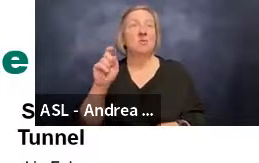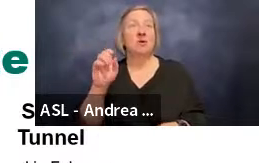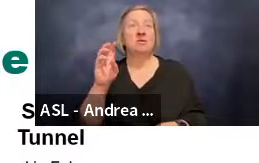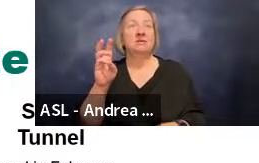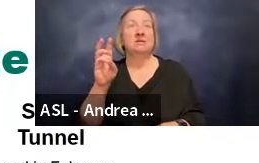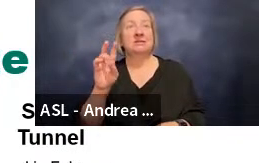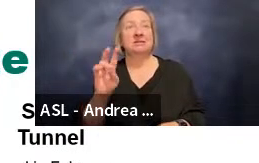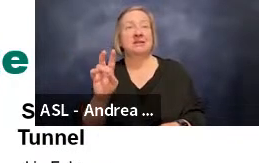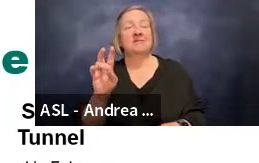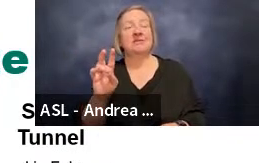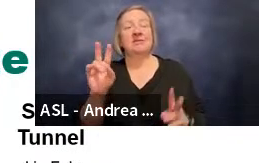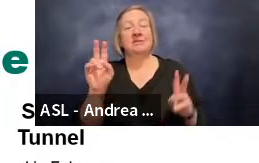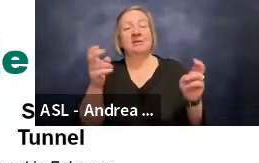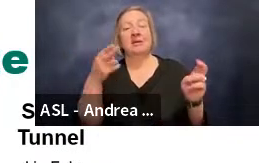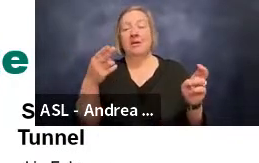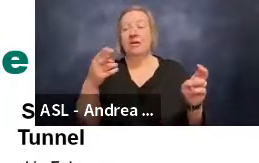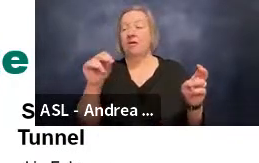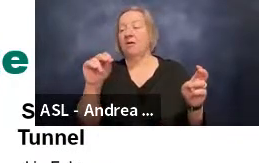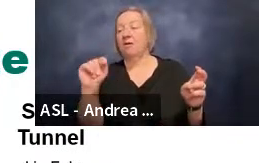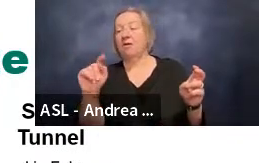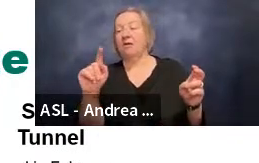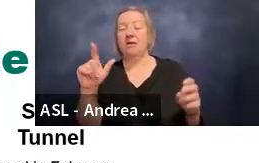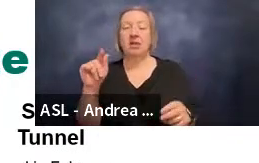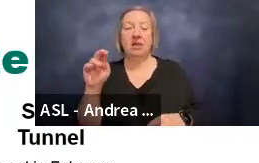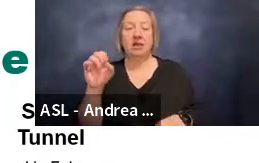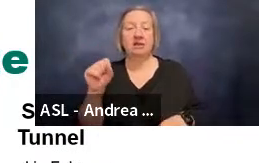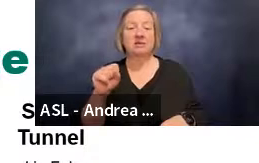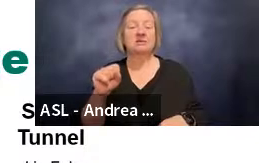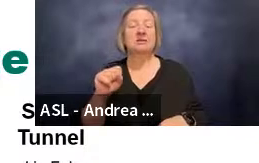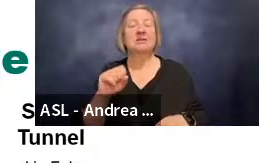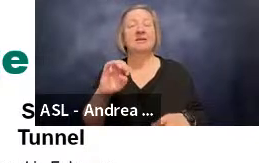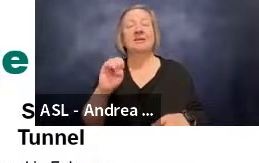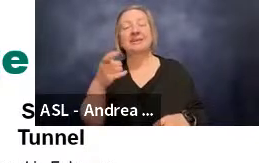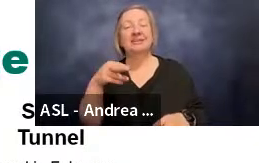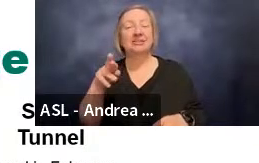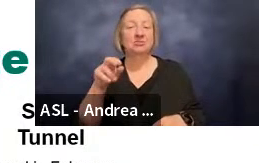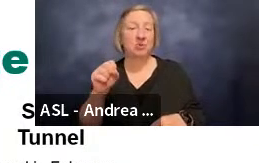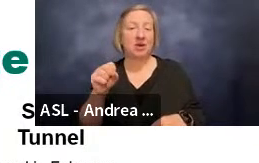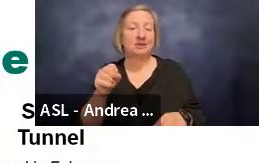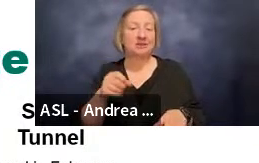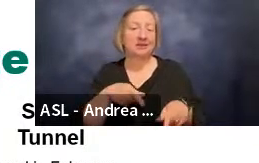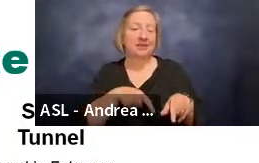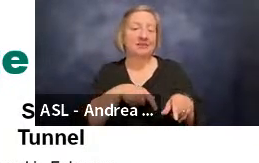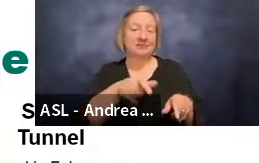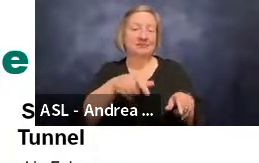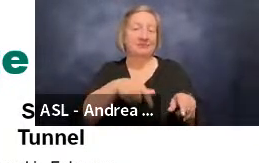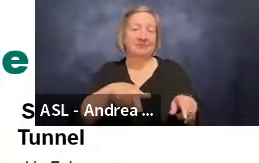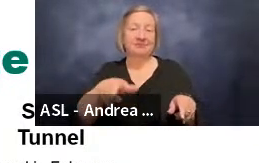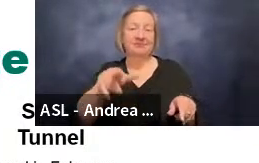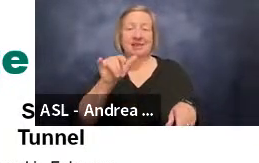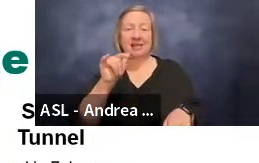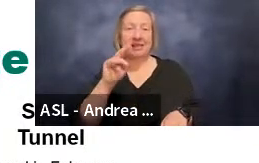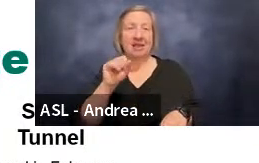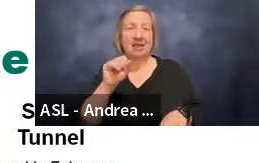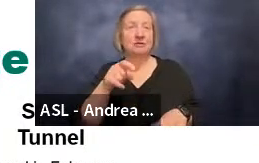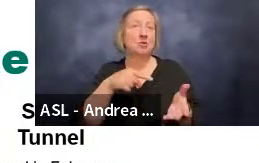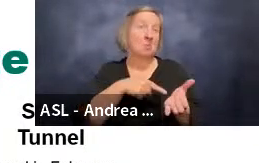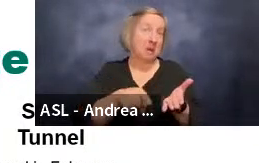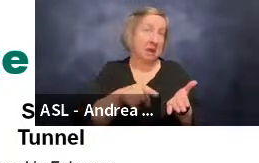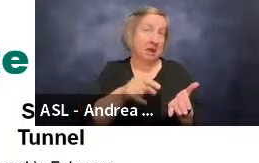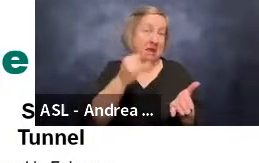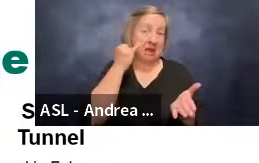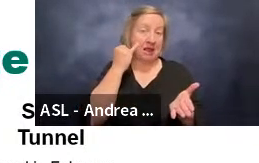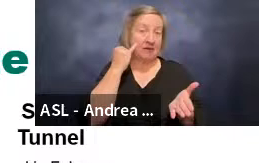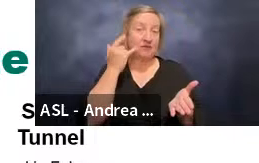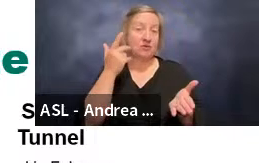lanes. That's a hot lane facility or express lane facility, if you will, that you pay if you choose